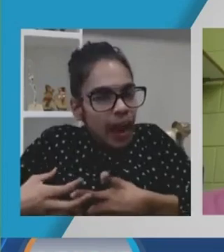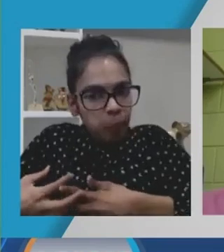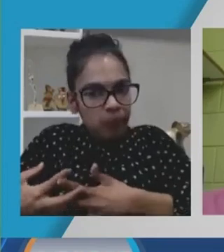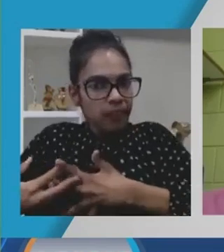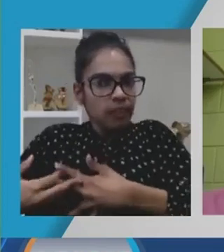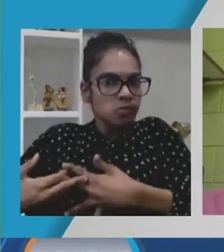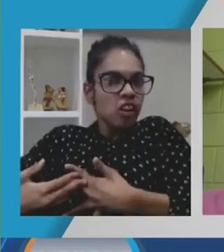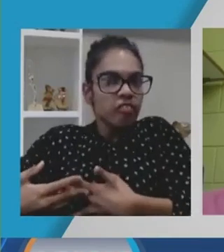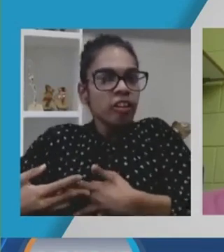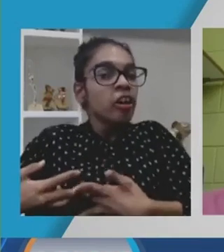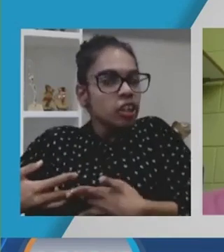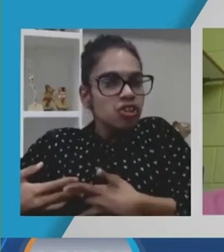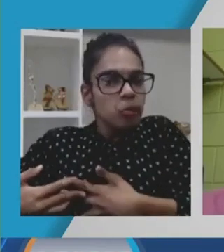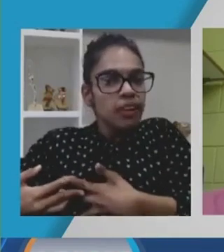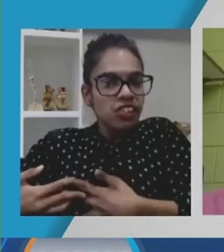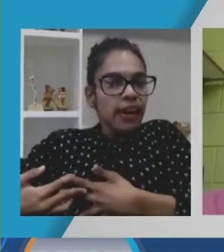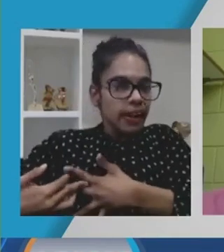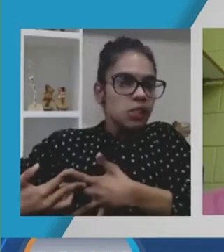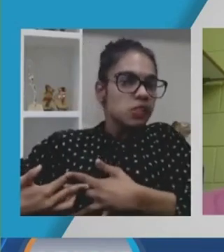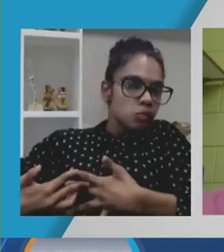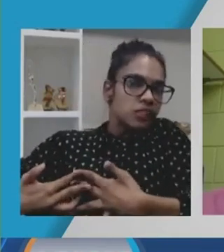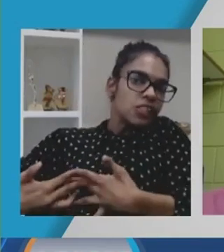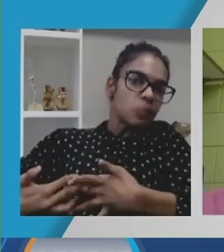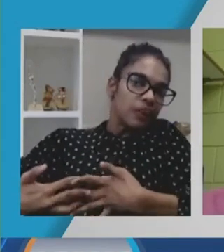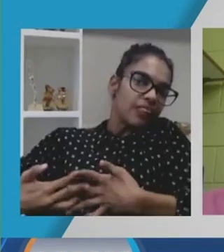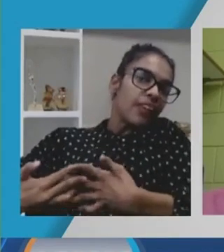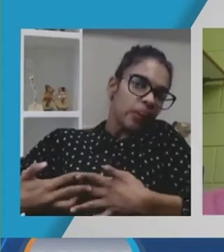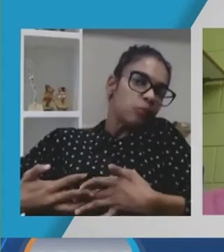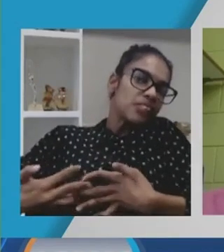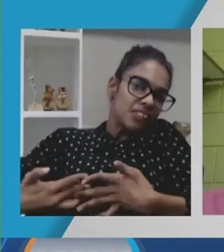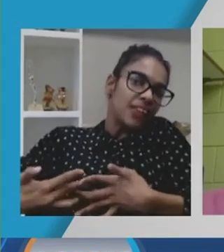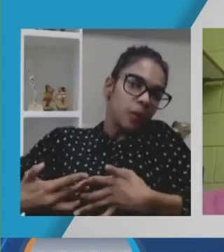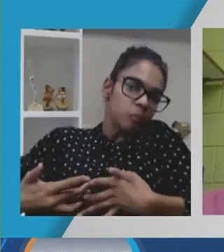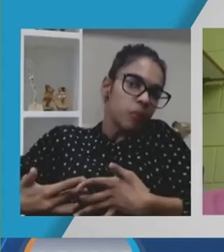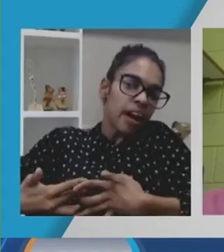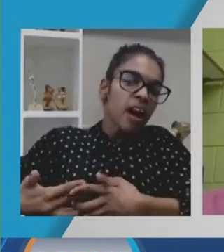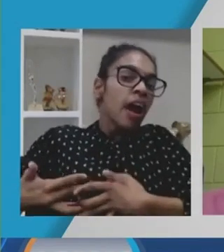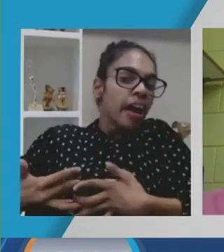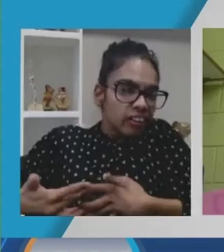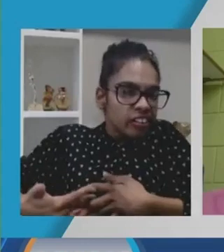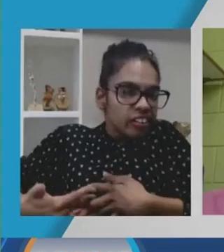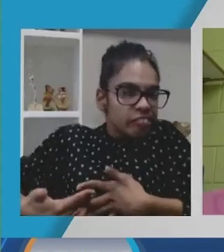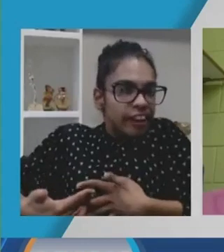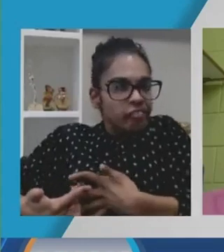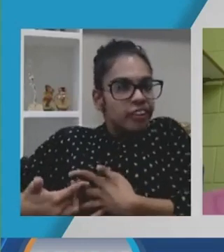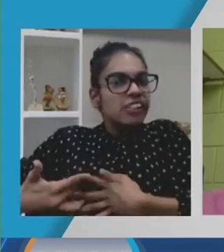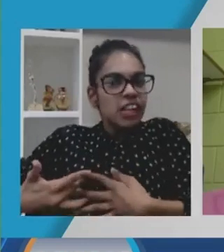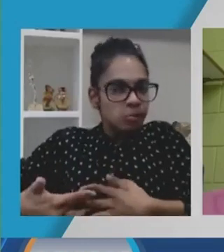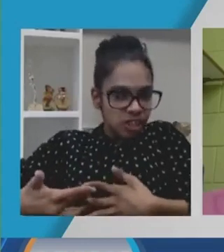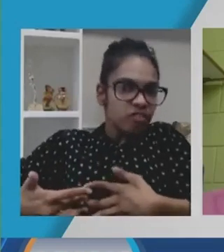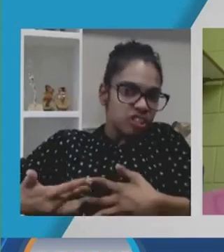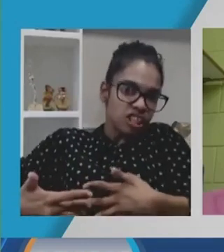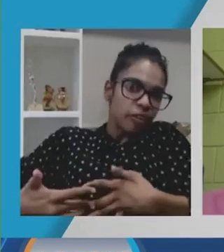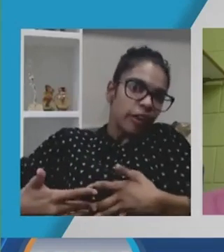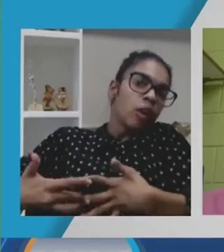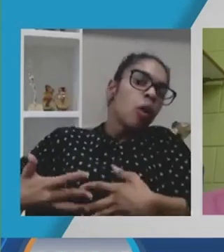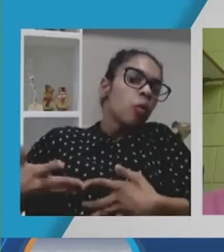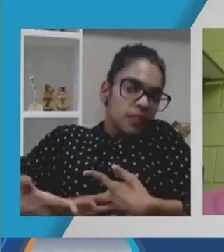shrink the gap in terms of discrimination against persons with disability, and we see the impact and the effectiveness,